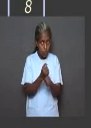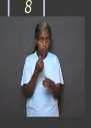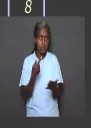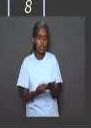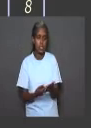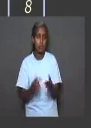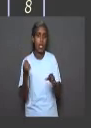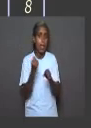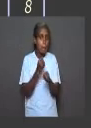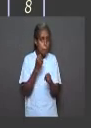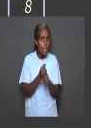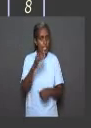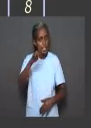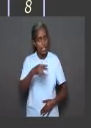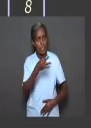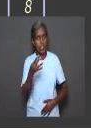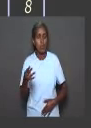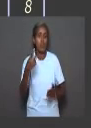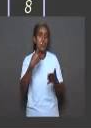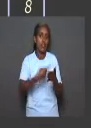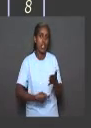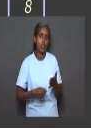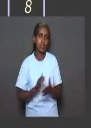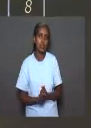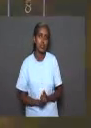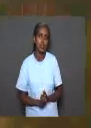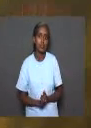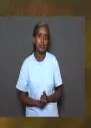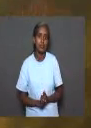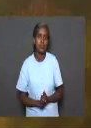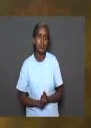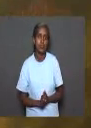by making a table of values.